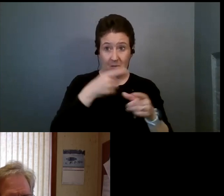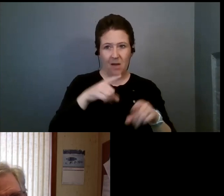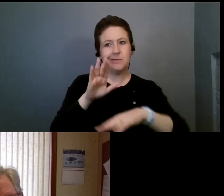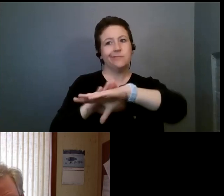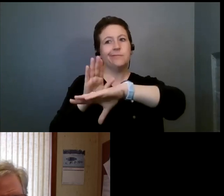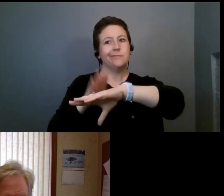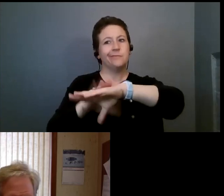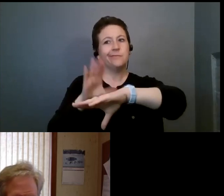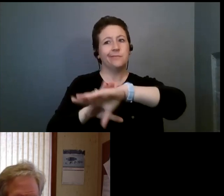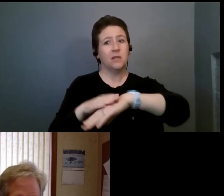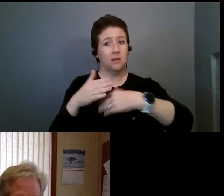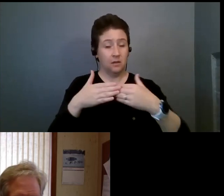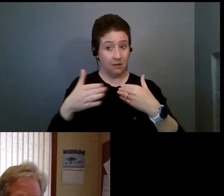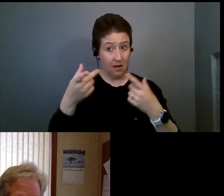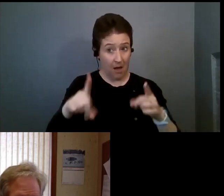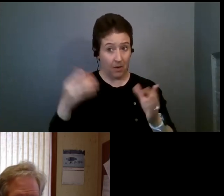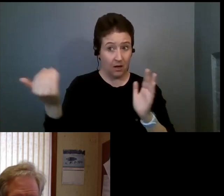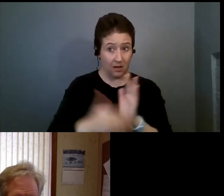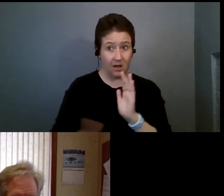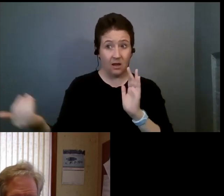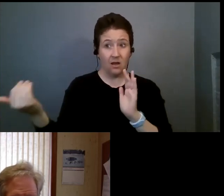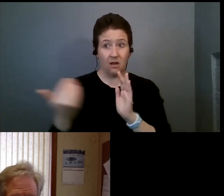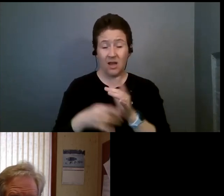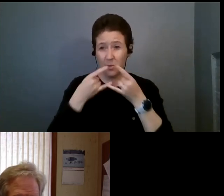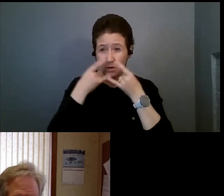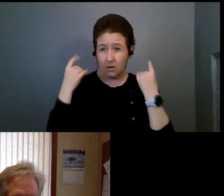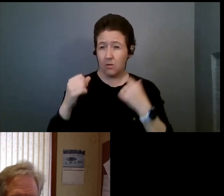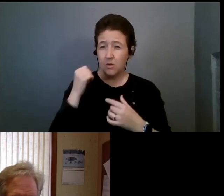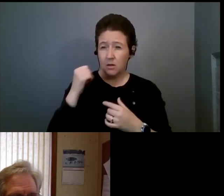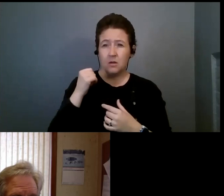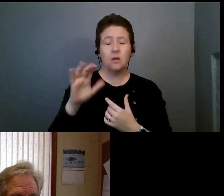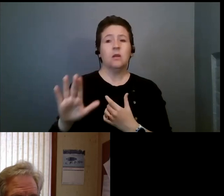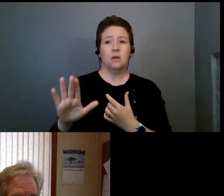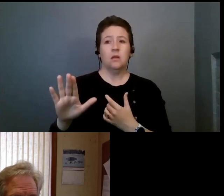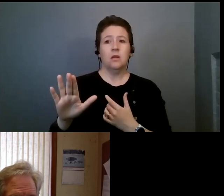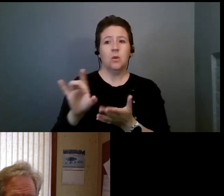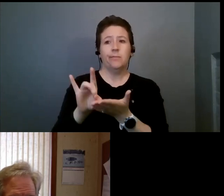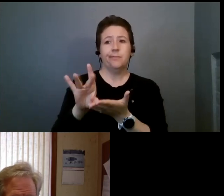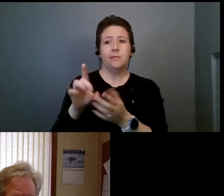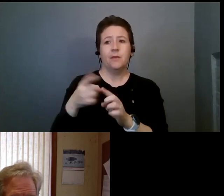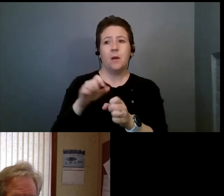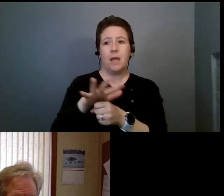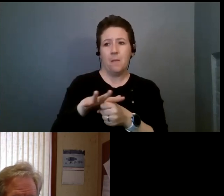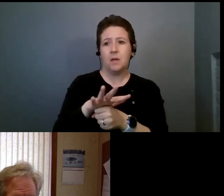But beyond that, continued refusal will remove them from campus. And